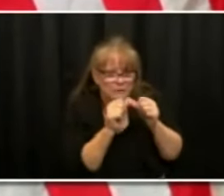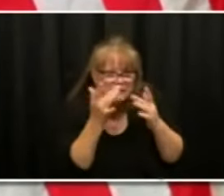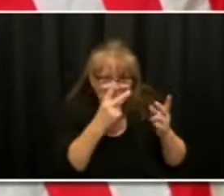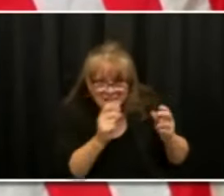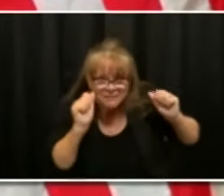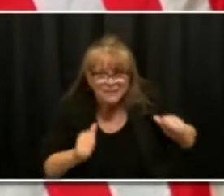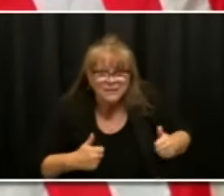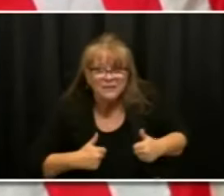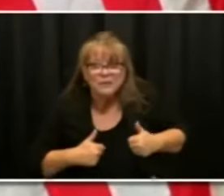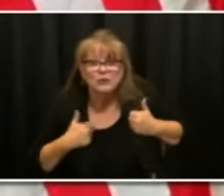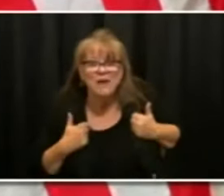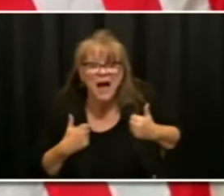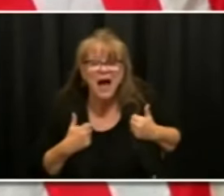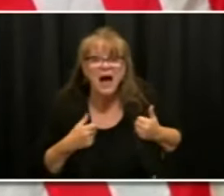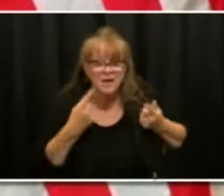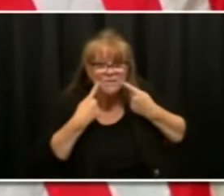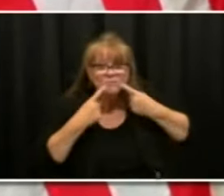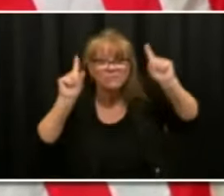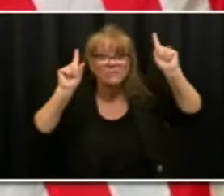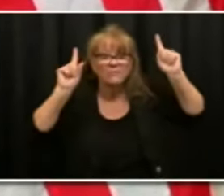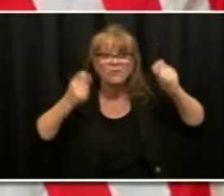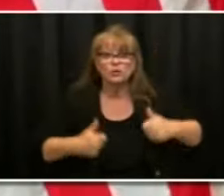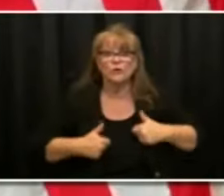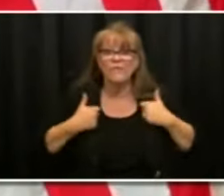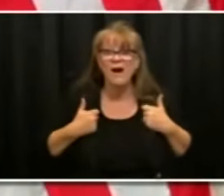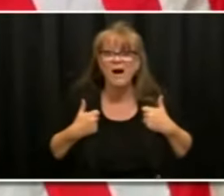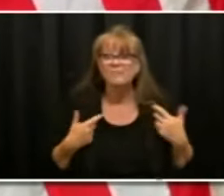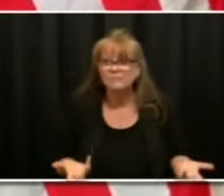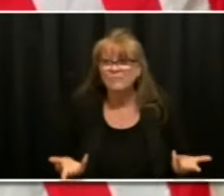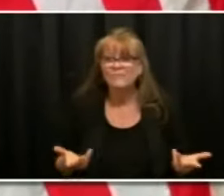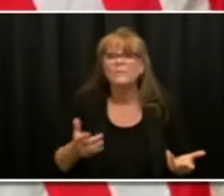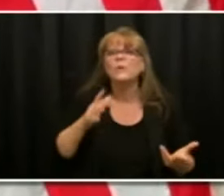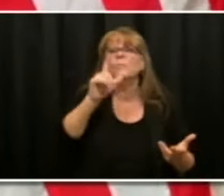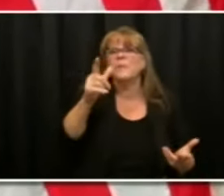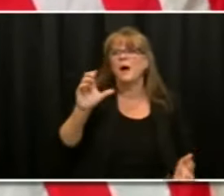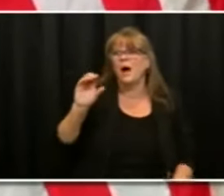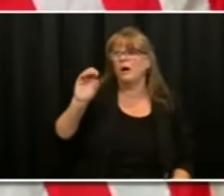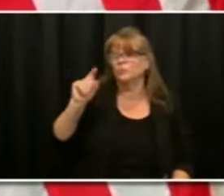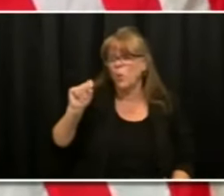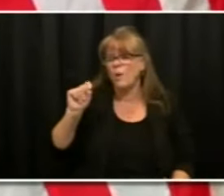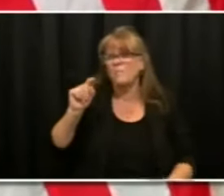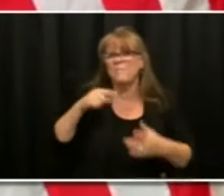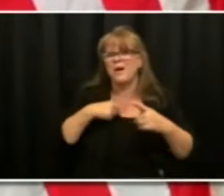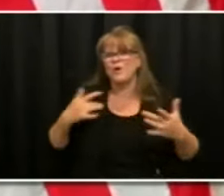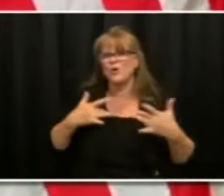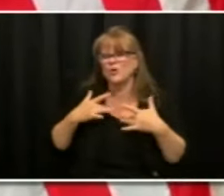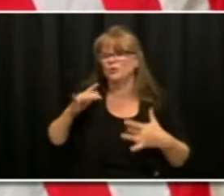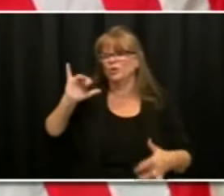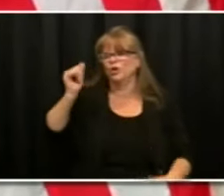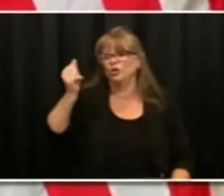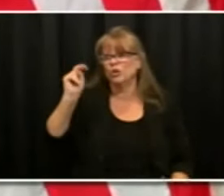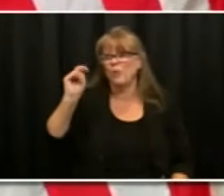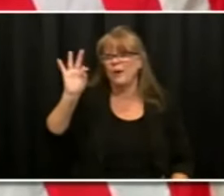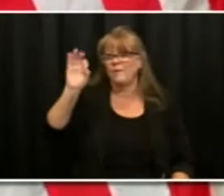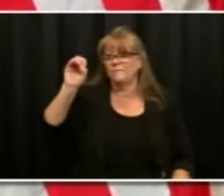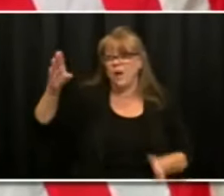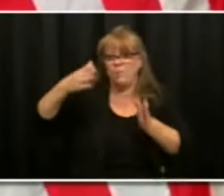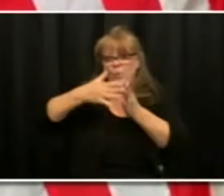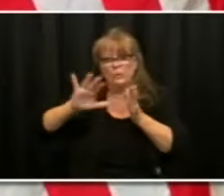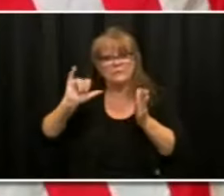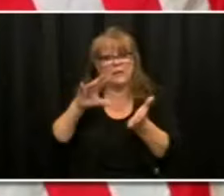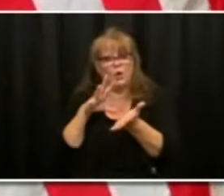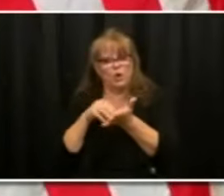be additional gains by January or February on the therapeutical front, which would also have